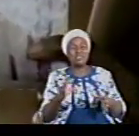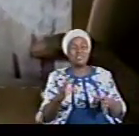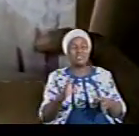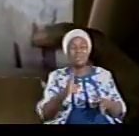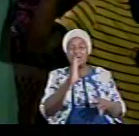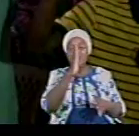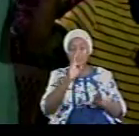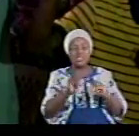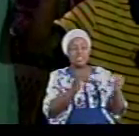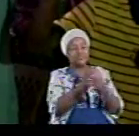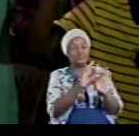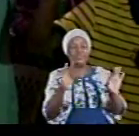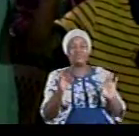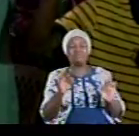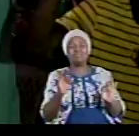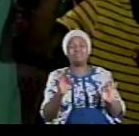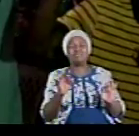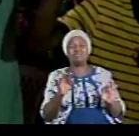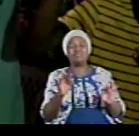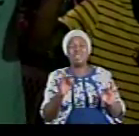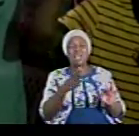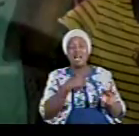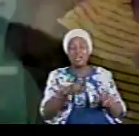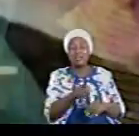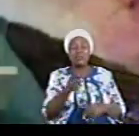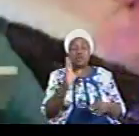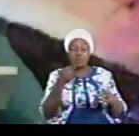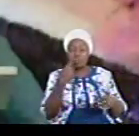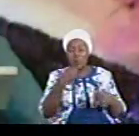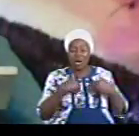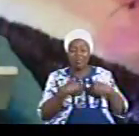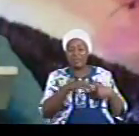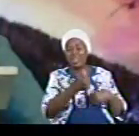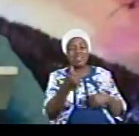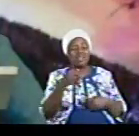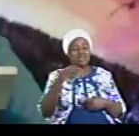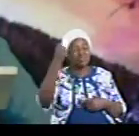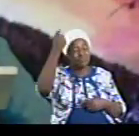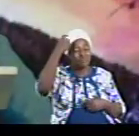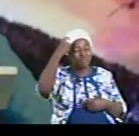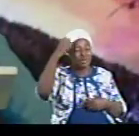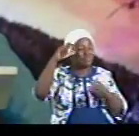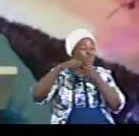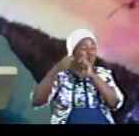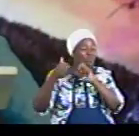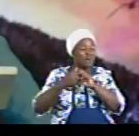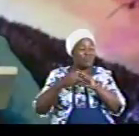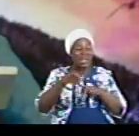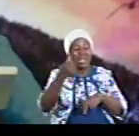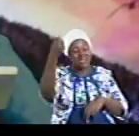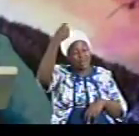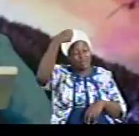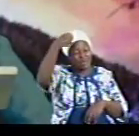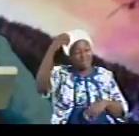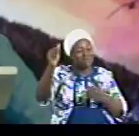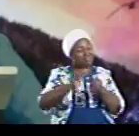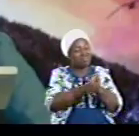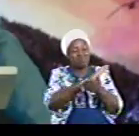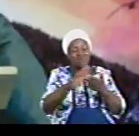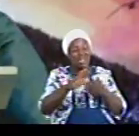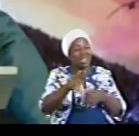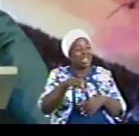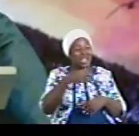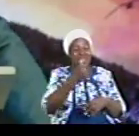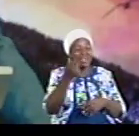set free and also have any brain problem any brain damage any